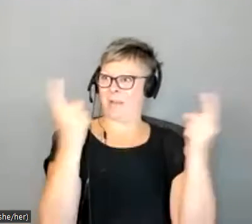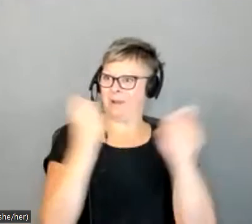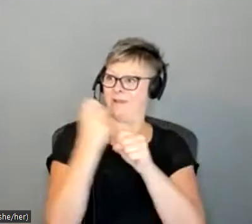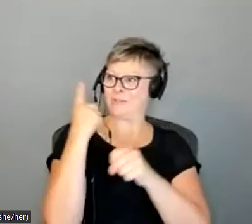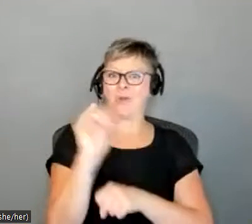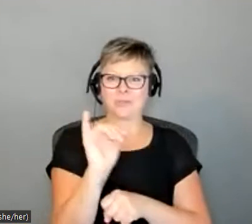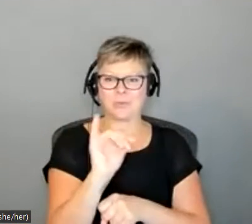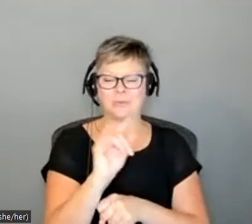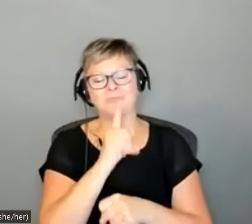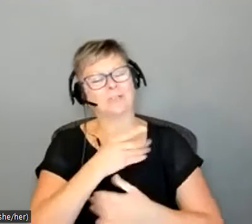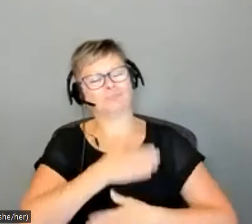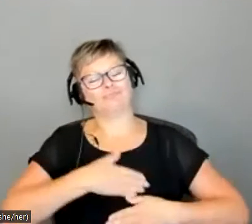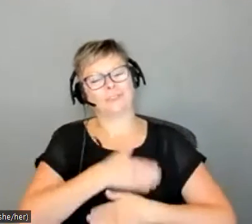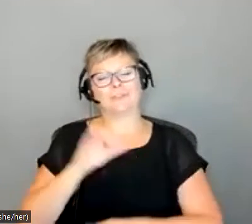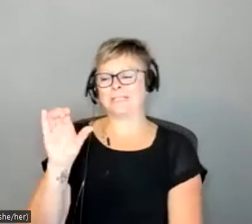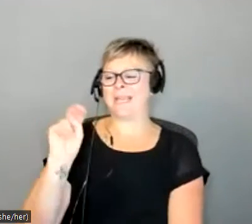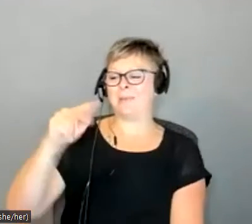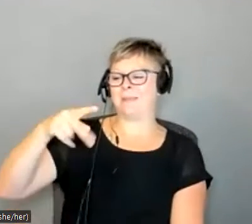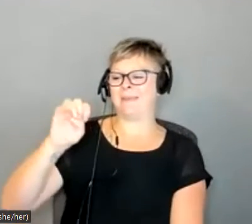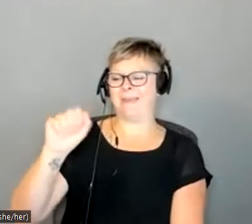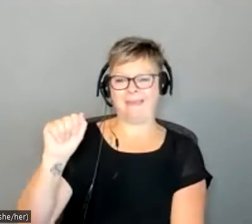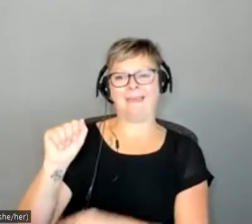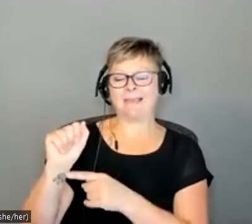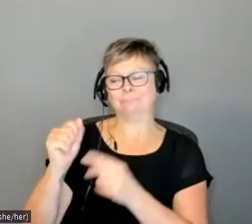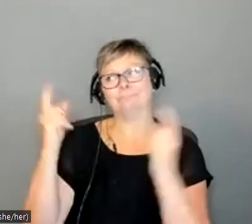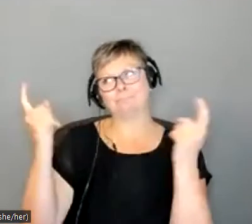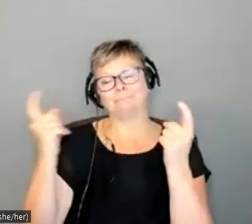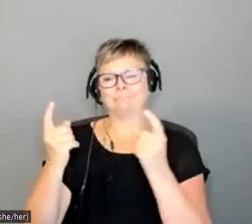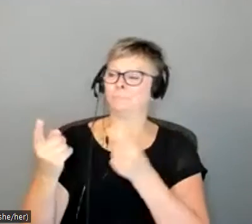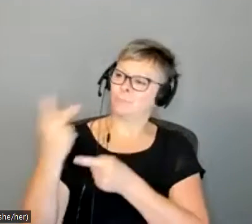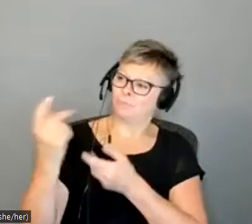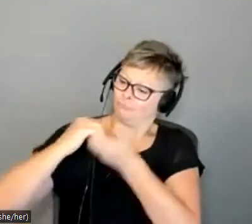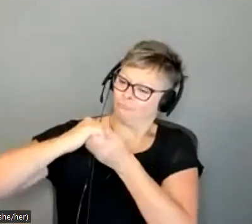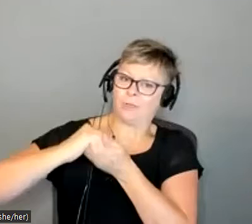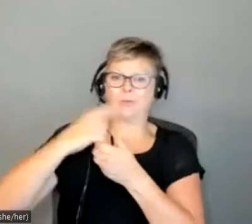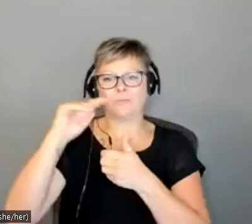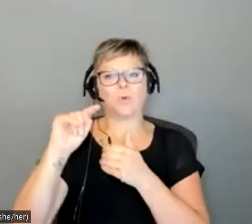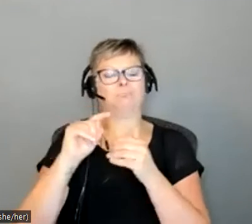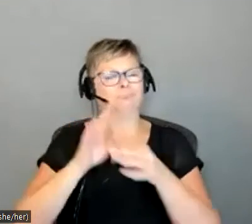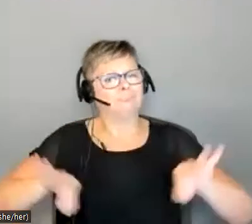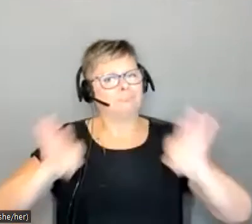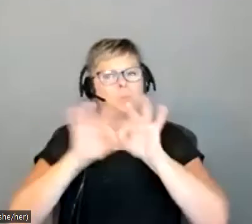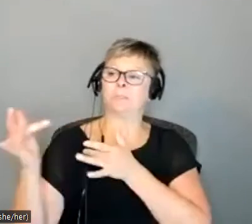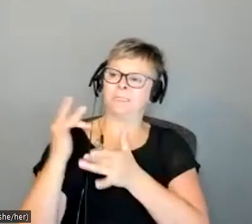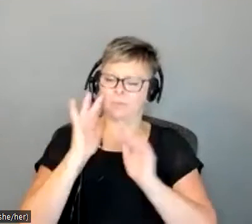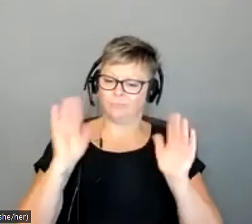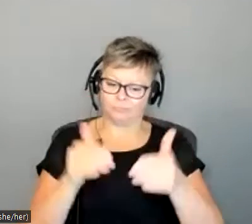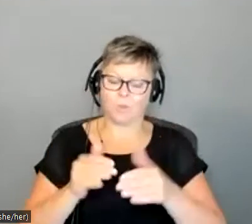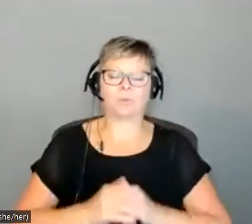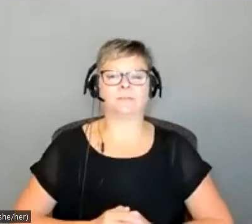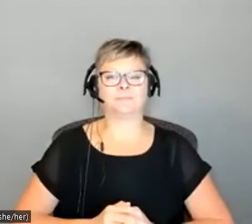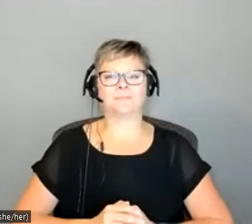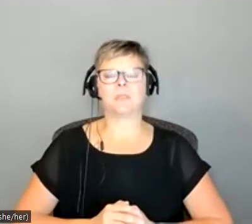with CNPEA to ensure the outreach across Canada on these important issues. So the first question I'll